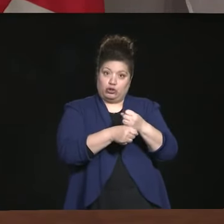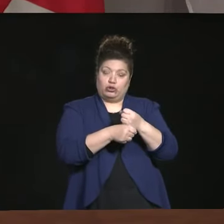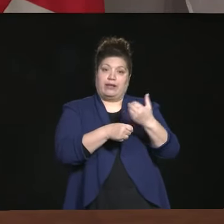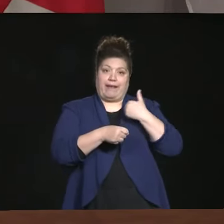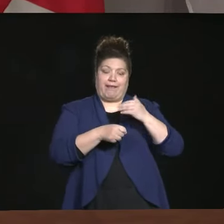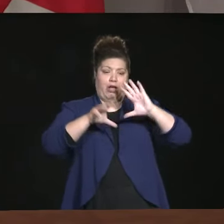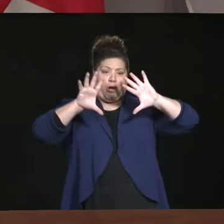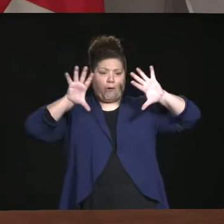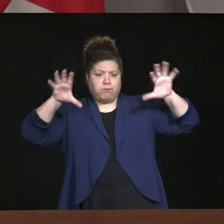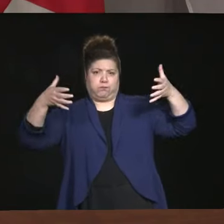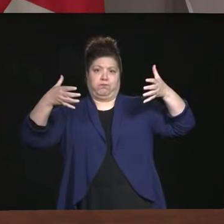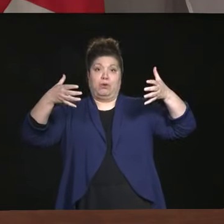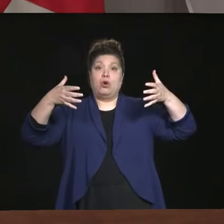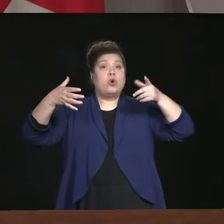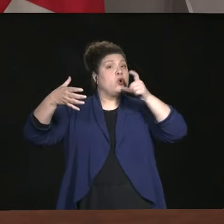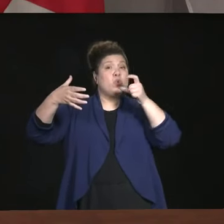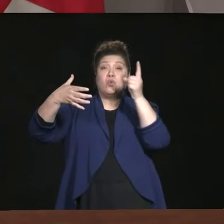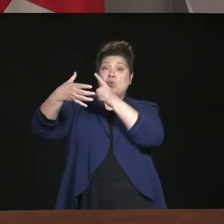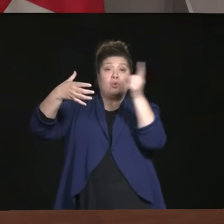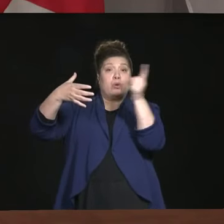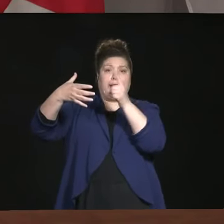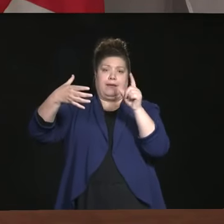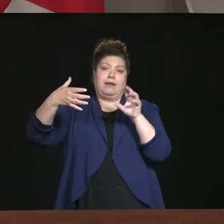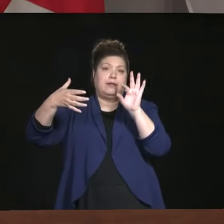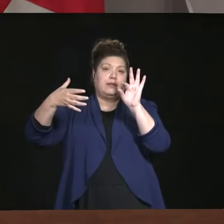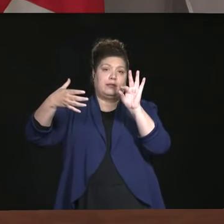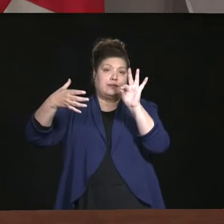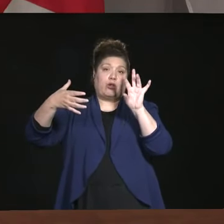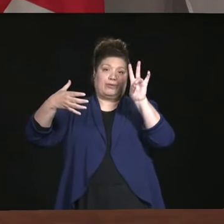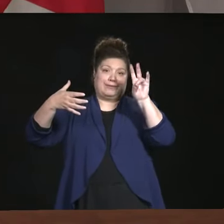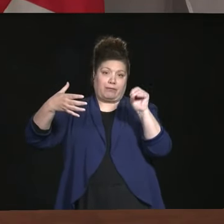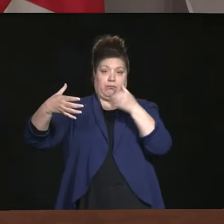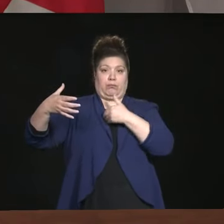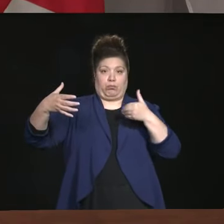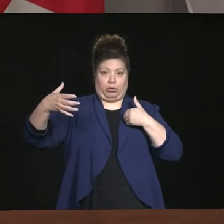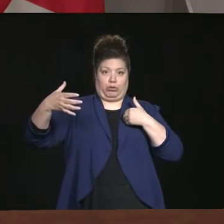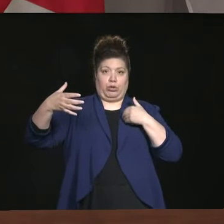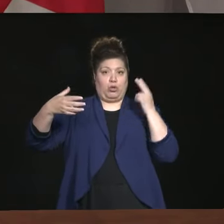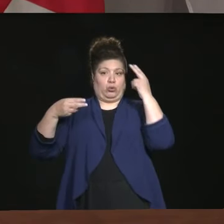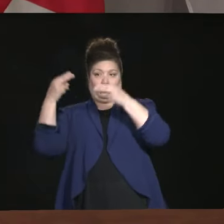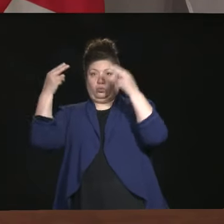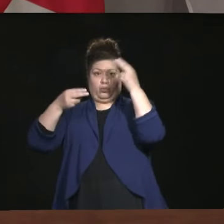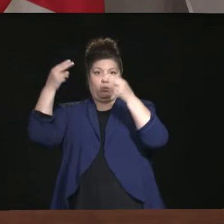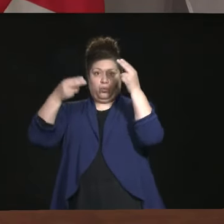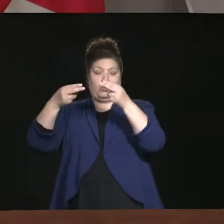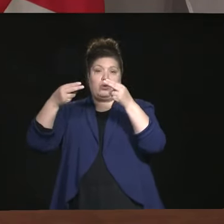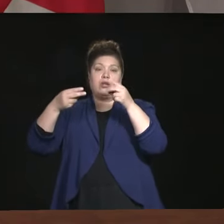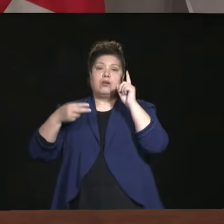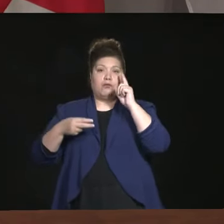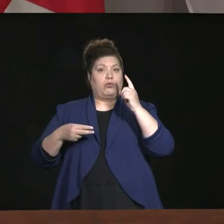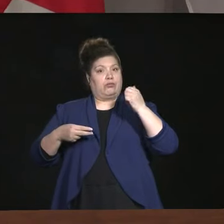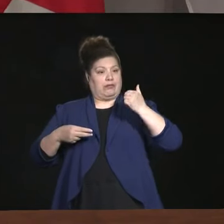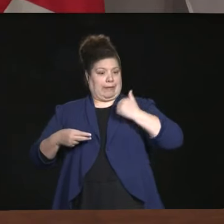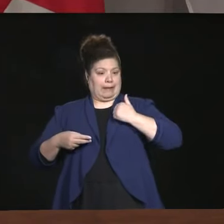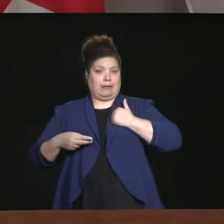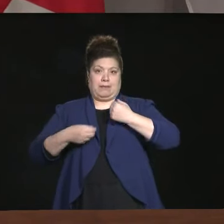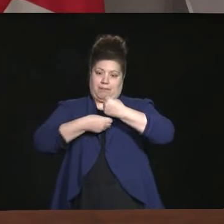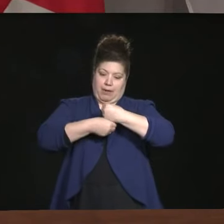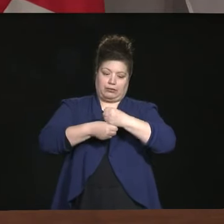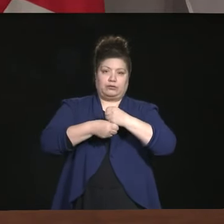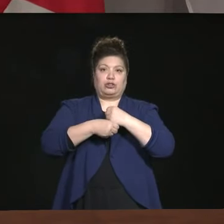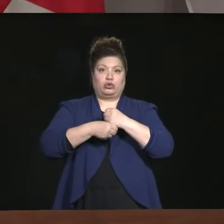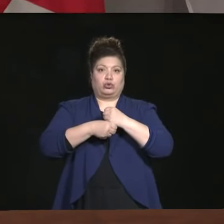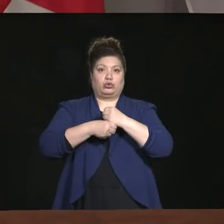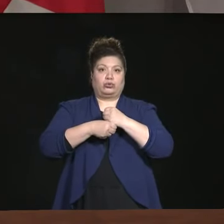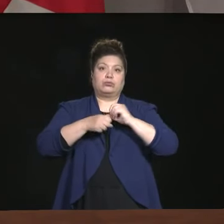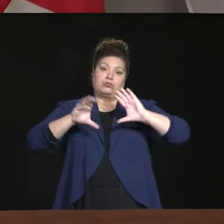than 970 members into a Canada-wide manufacturing network. It recently put out a call for proposals